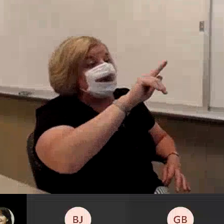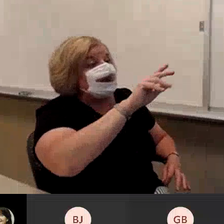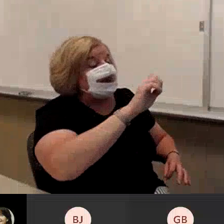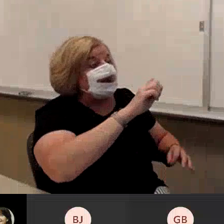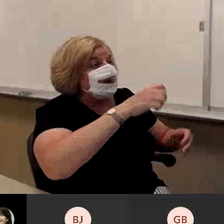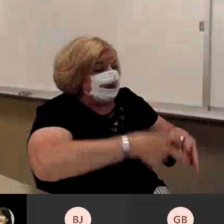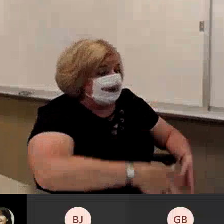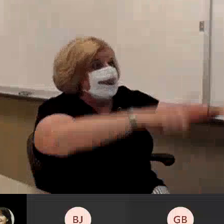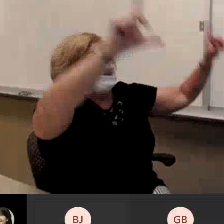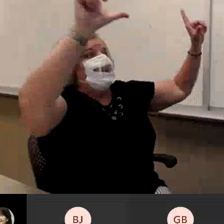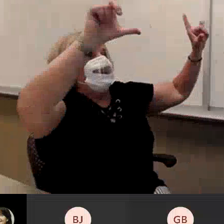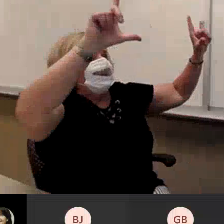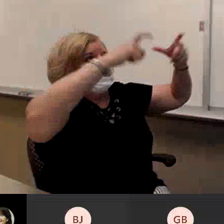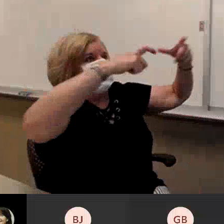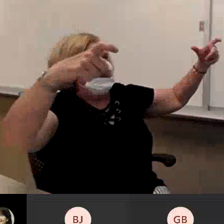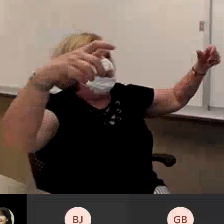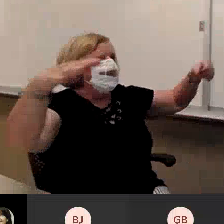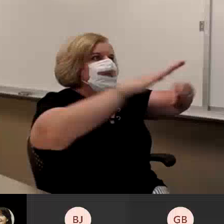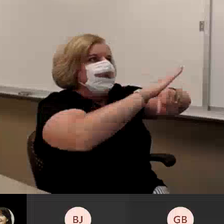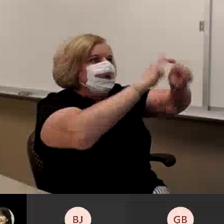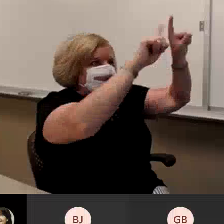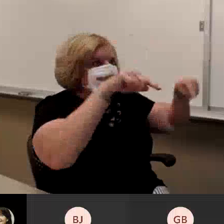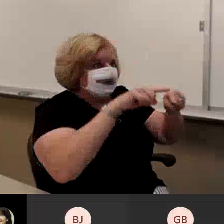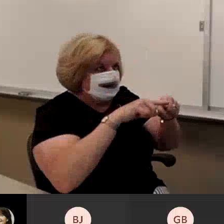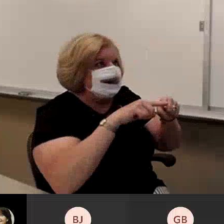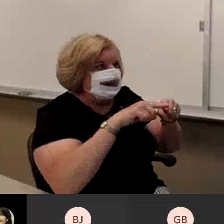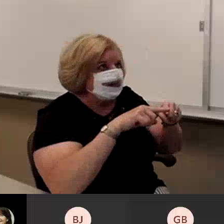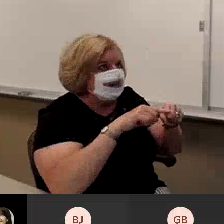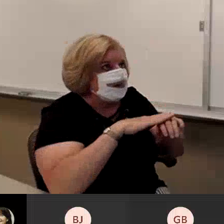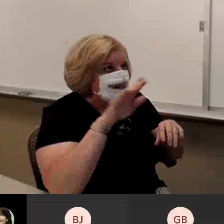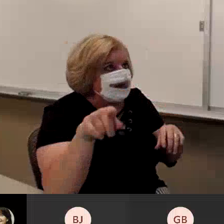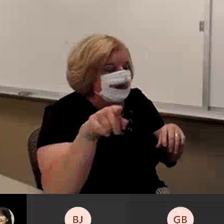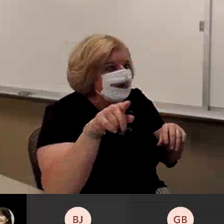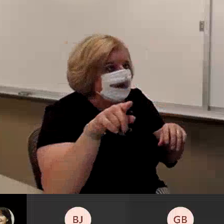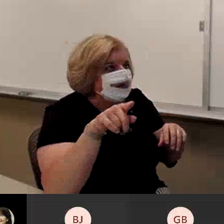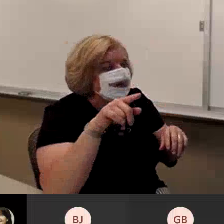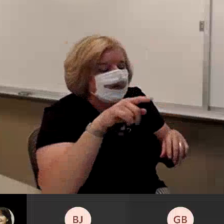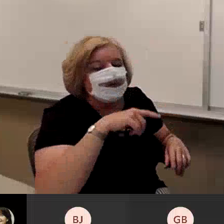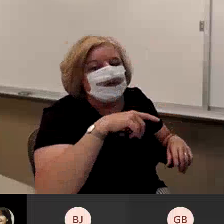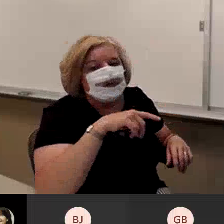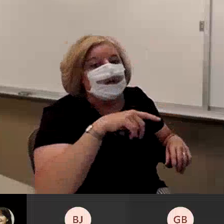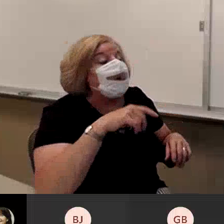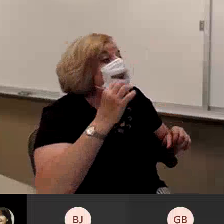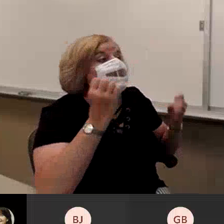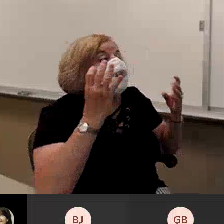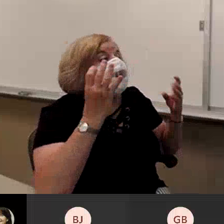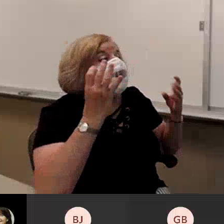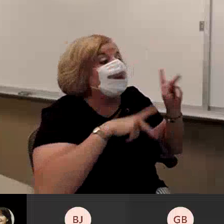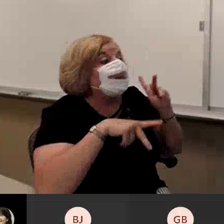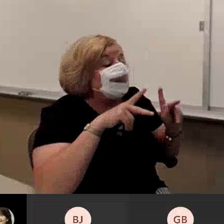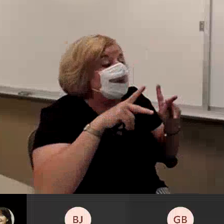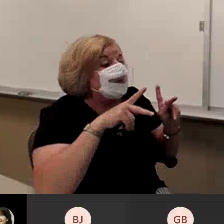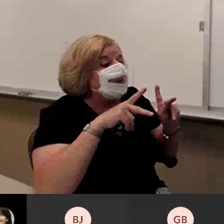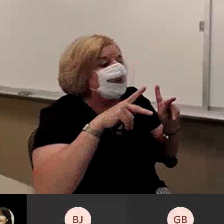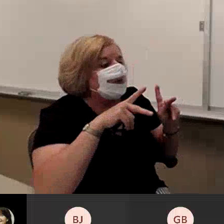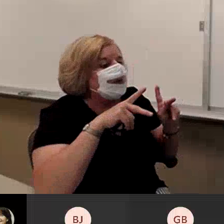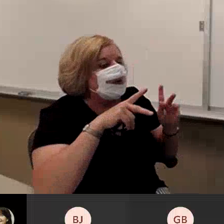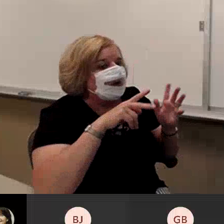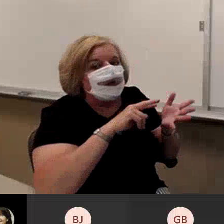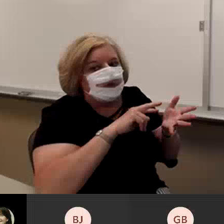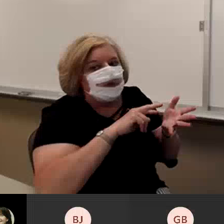would have to pin or unpin or pin multiple people. Right, and that means that they're always going to be on the main